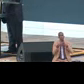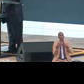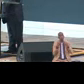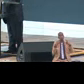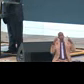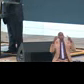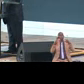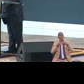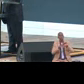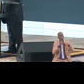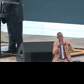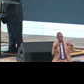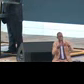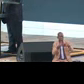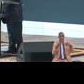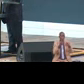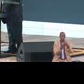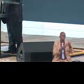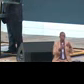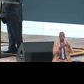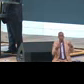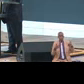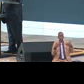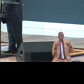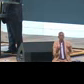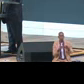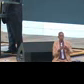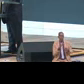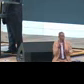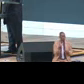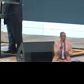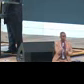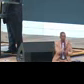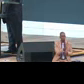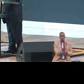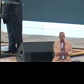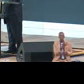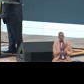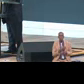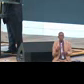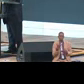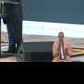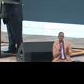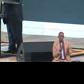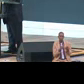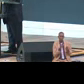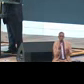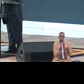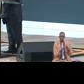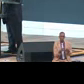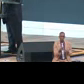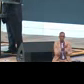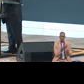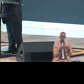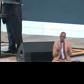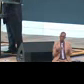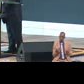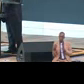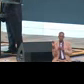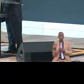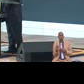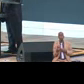then you, after separating them, you want to preach Christ to them. And then you say, I want to talk to you about Christ before I